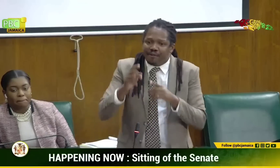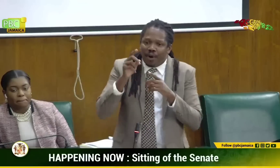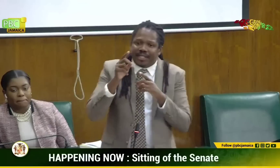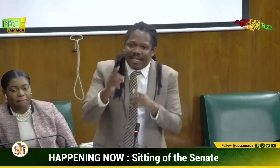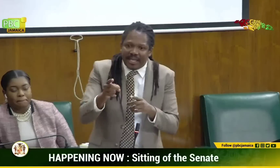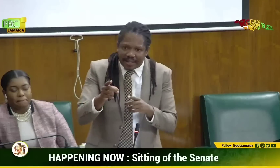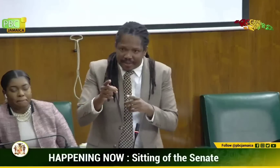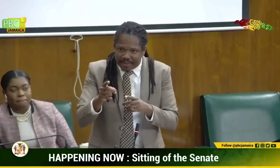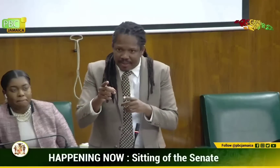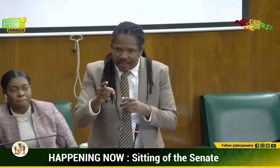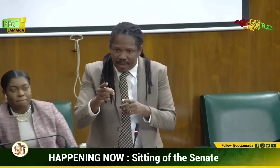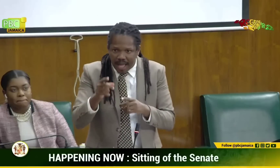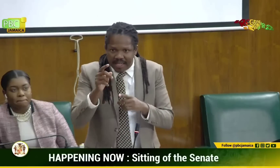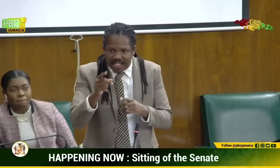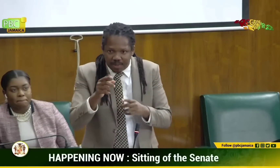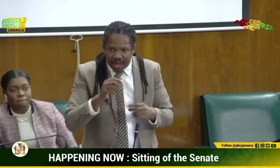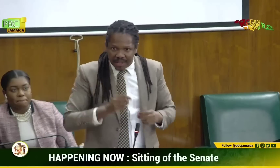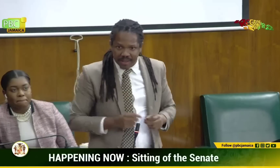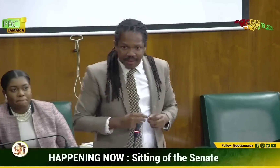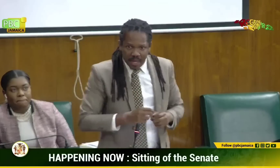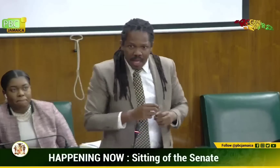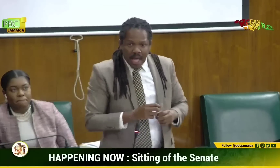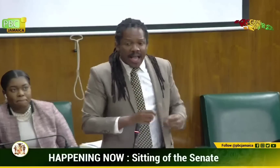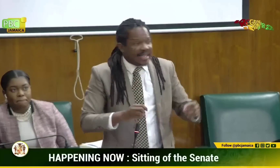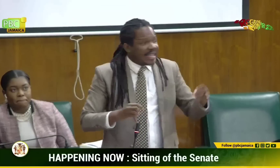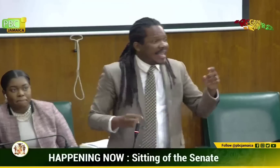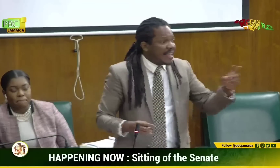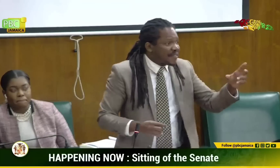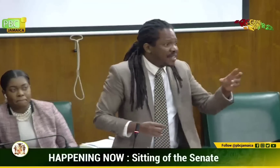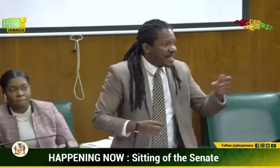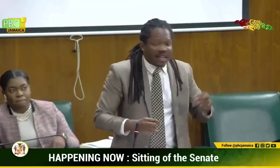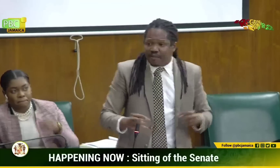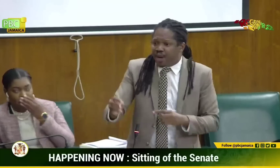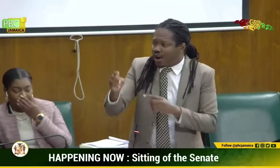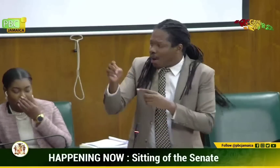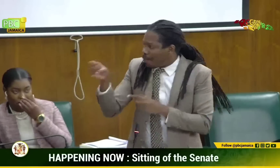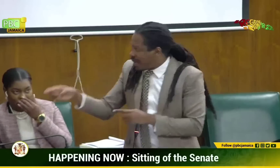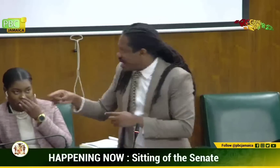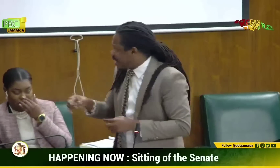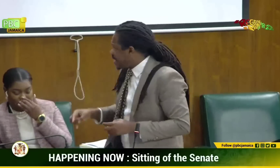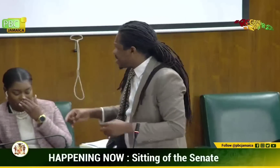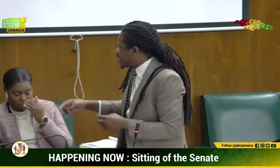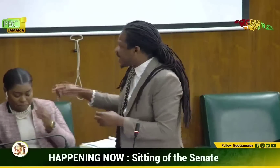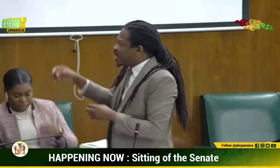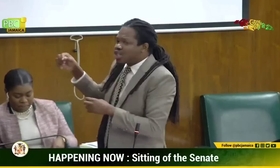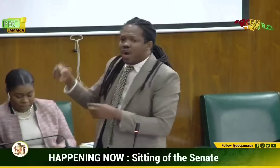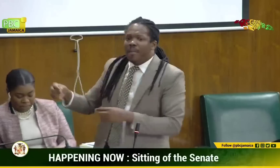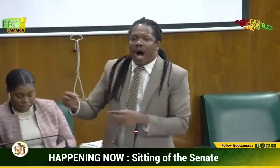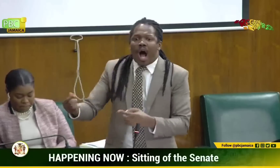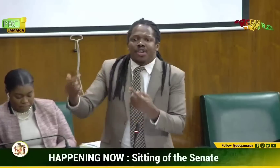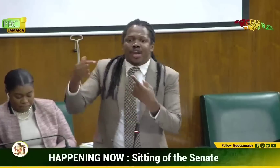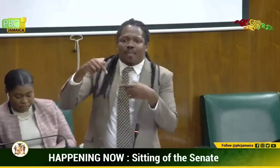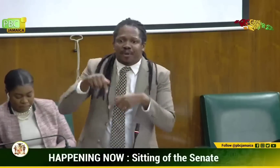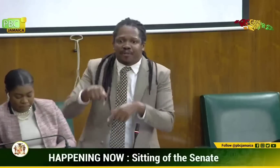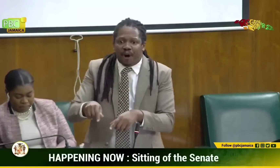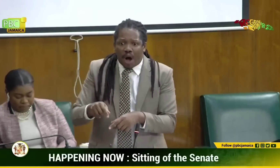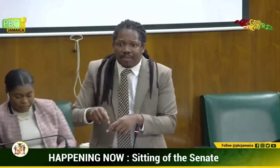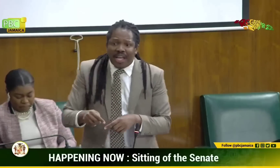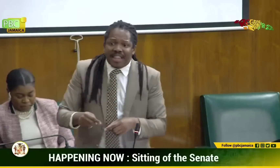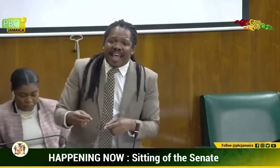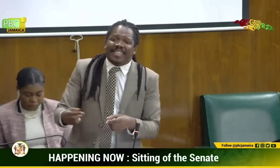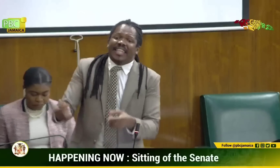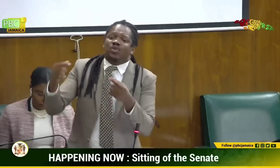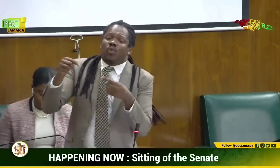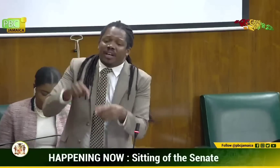are 14 at this point. And even if your opinion is that some